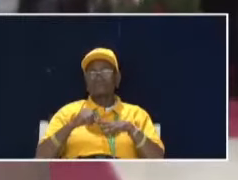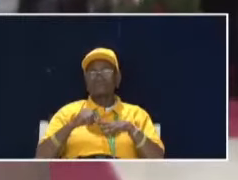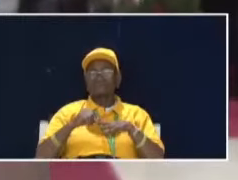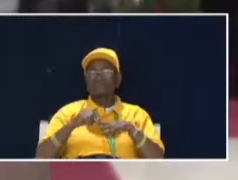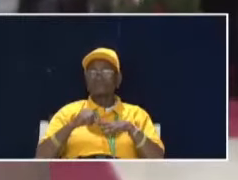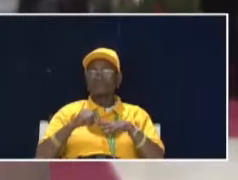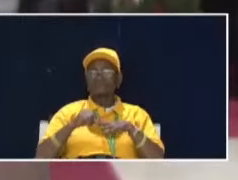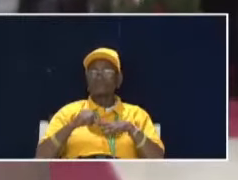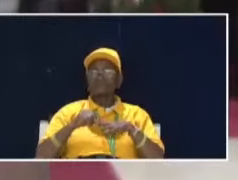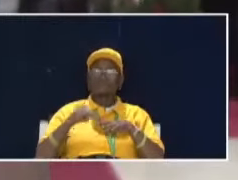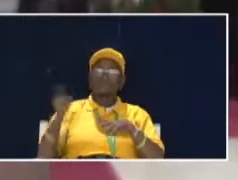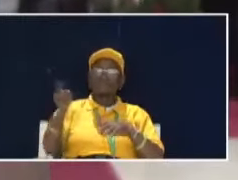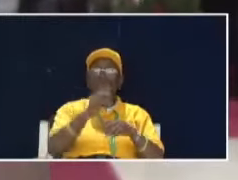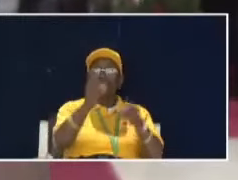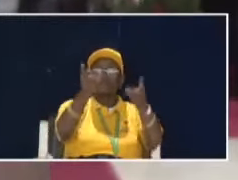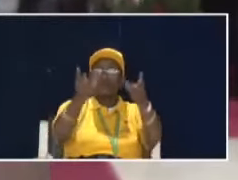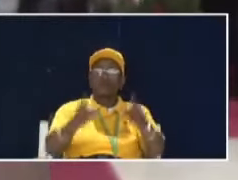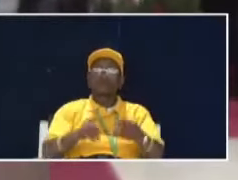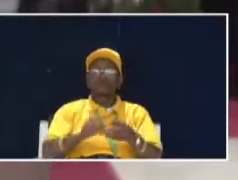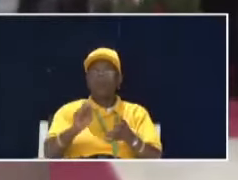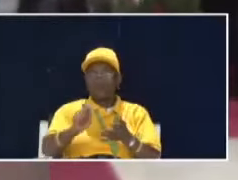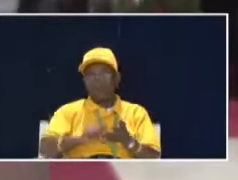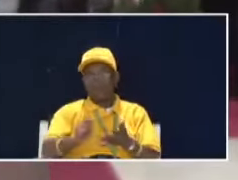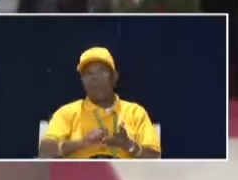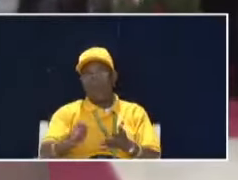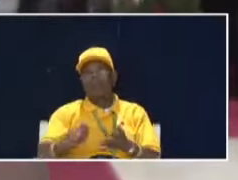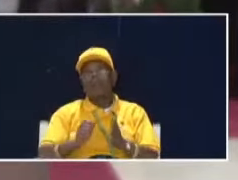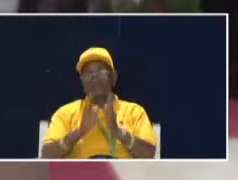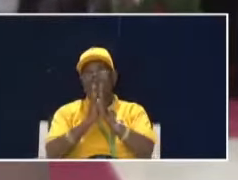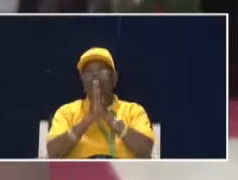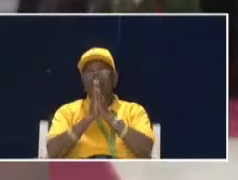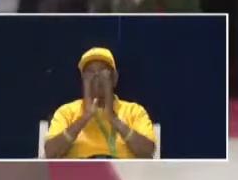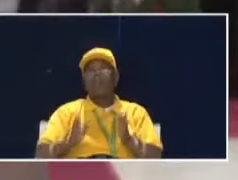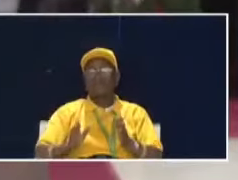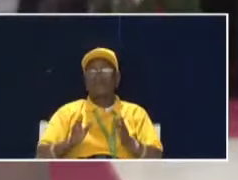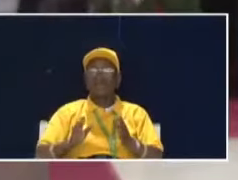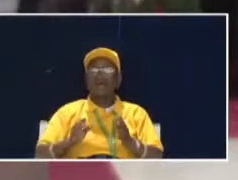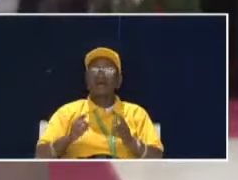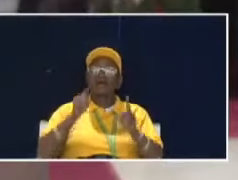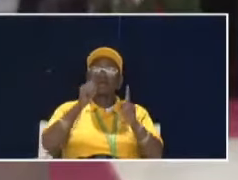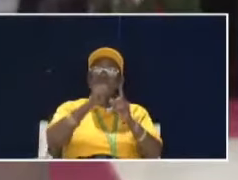you want to write down your prayer point before I go to conclusion now.